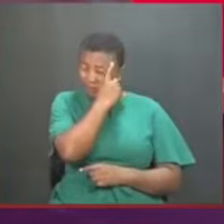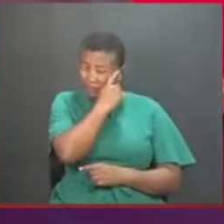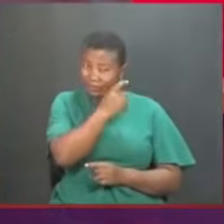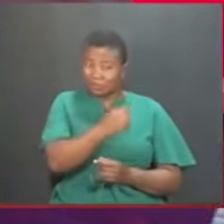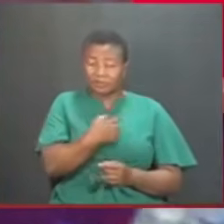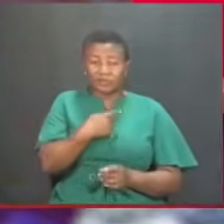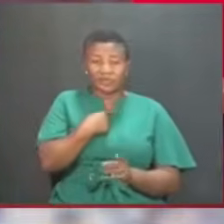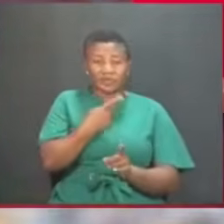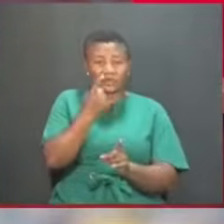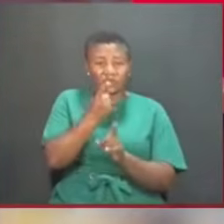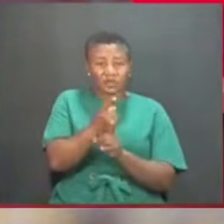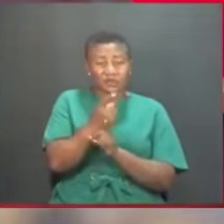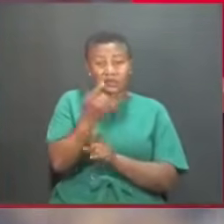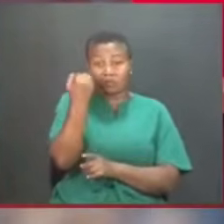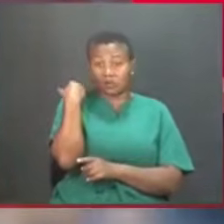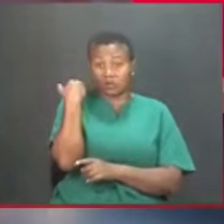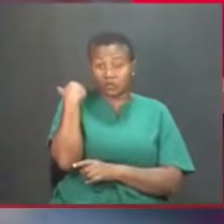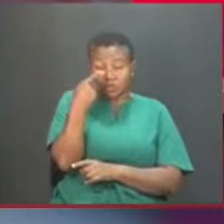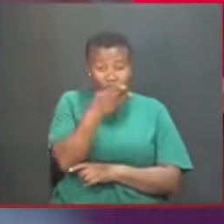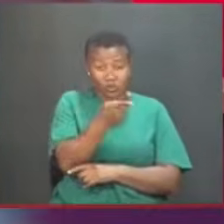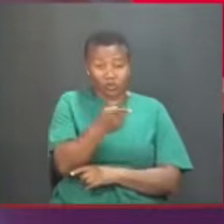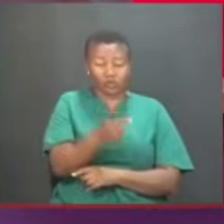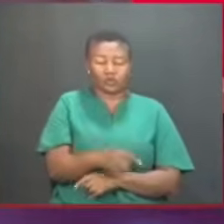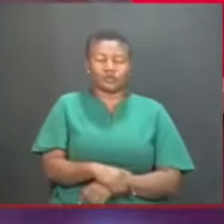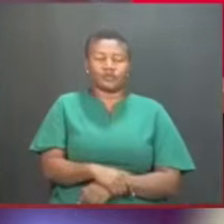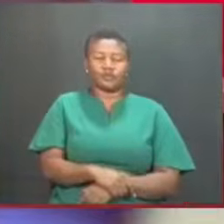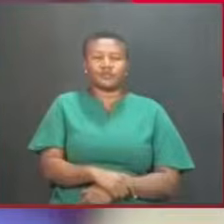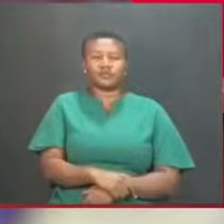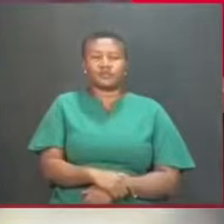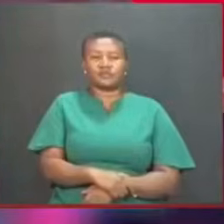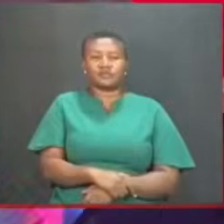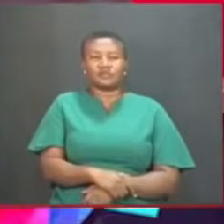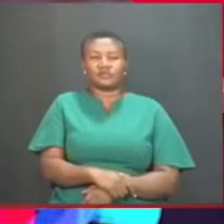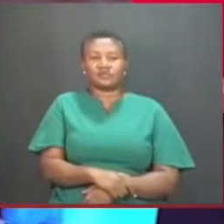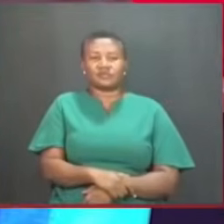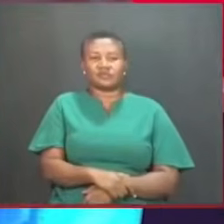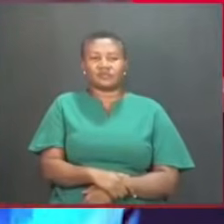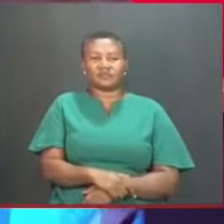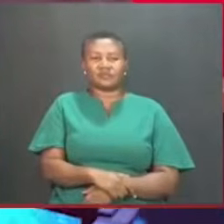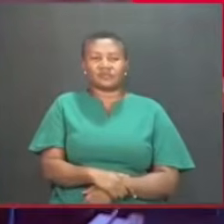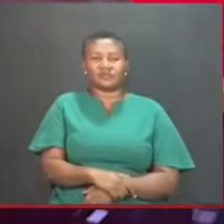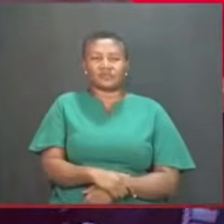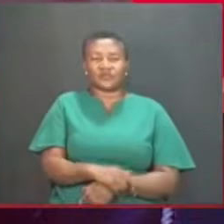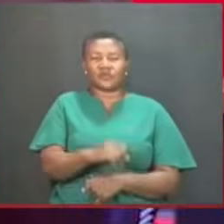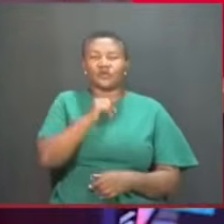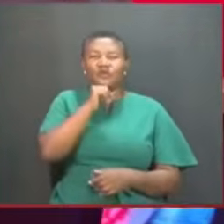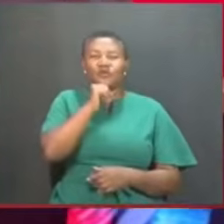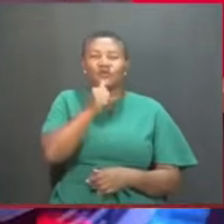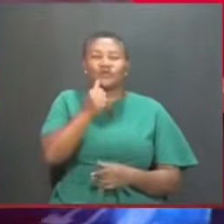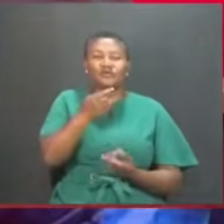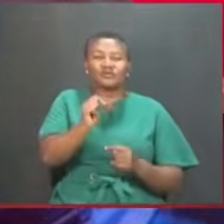I'm just drawing your attention not to go beyond the line,